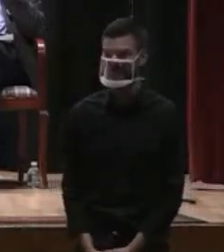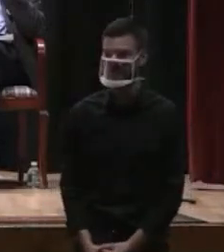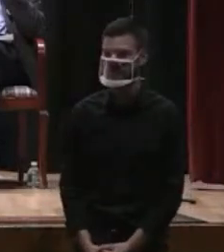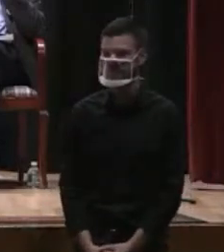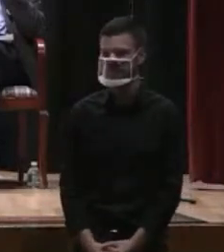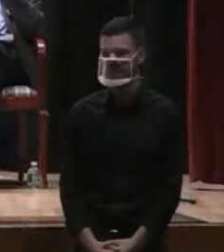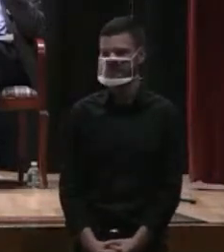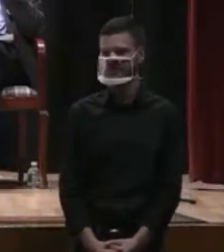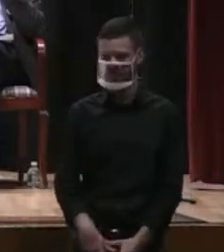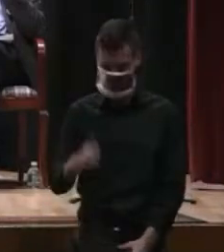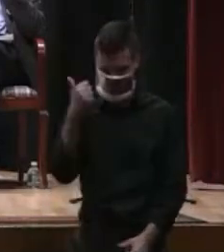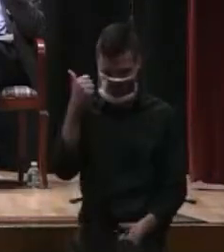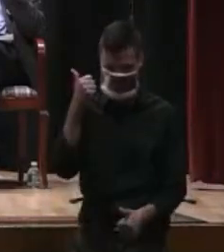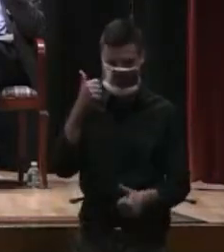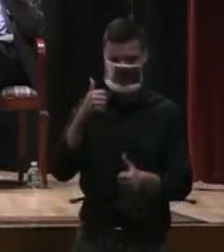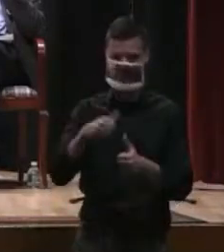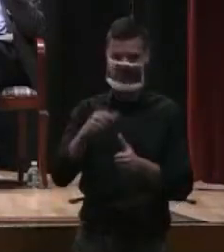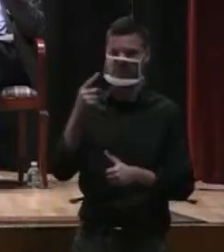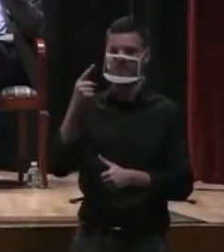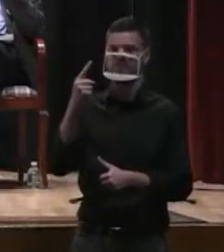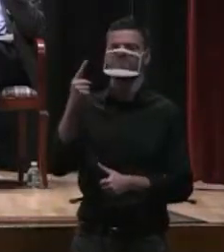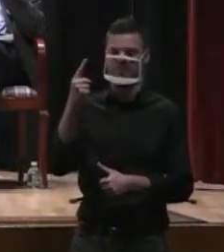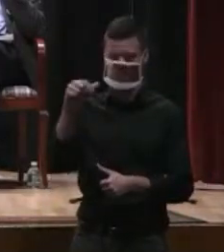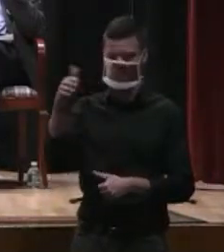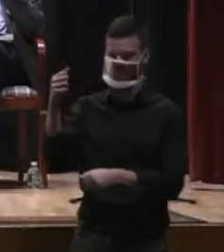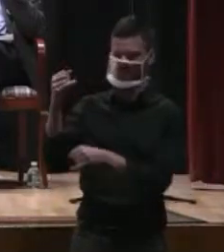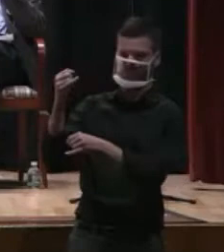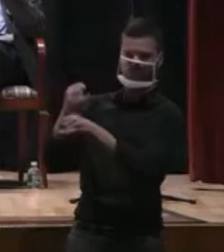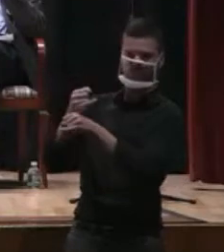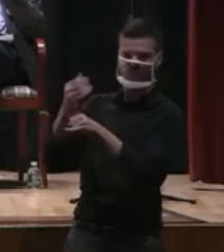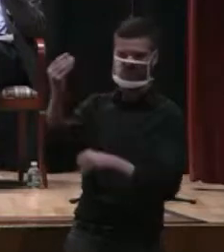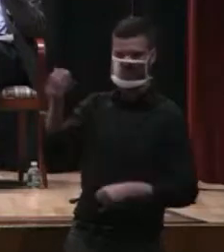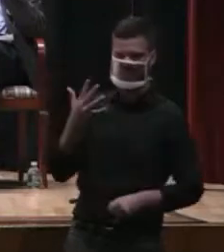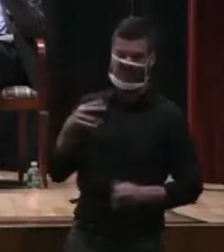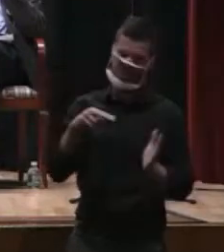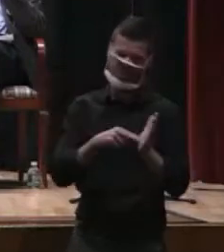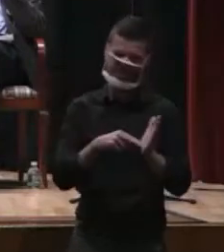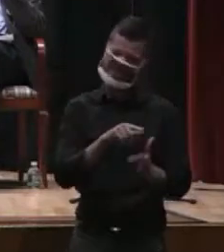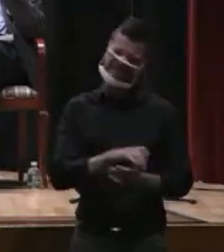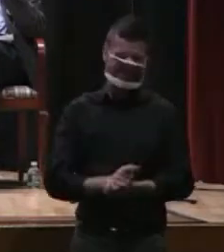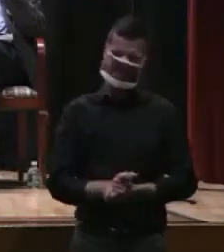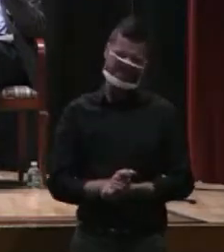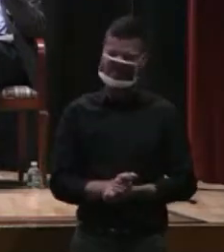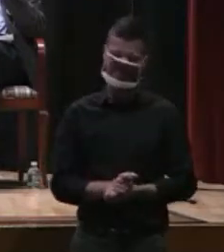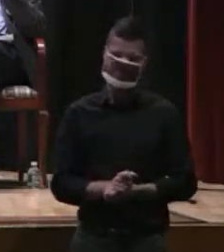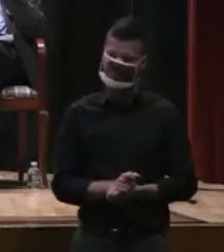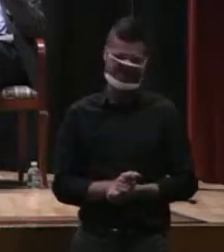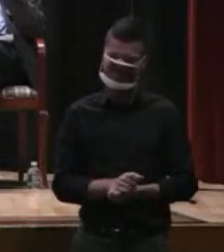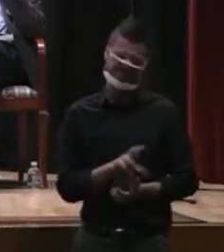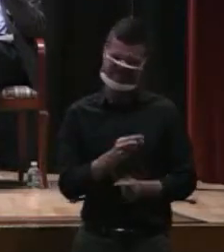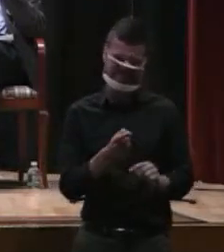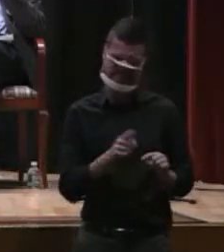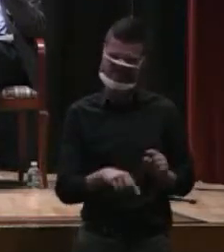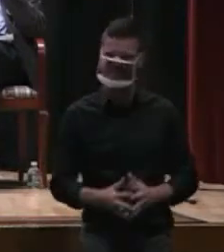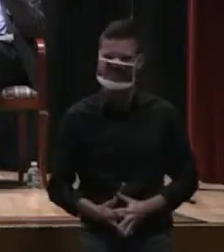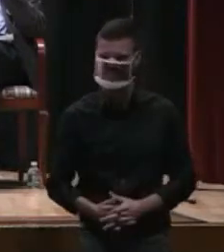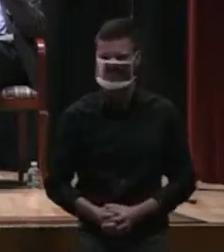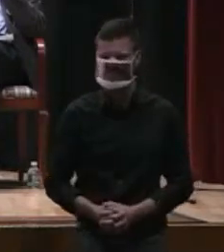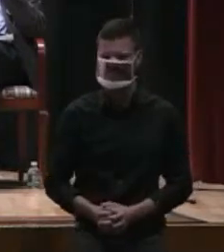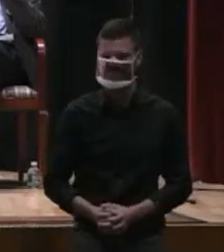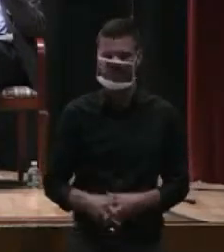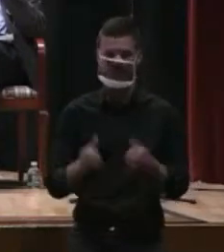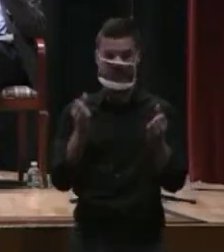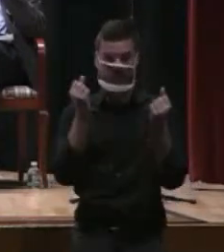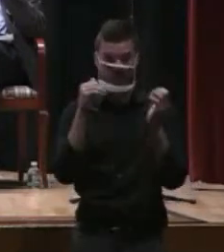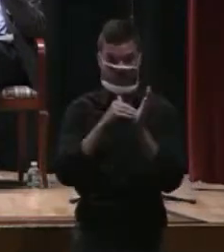I was once told by one institution that nursing would never work out. Many people in my life counted